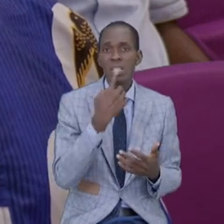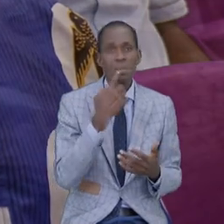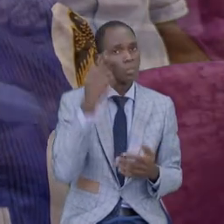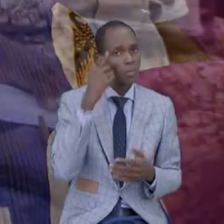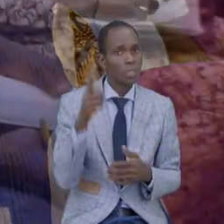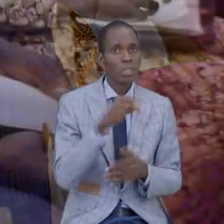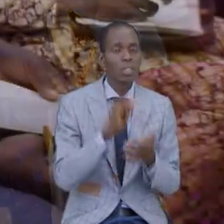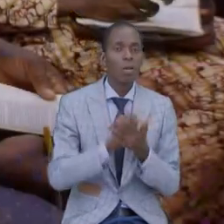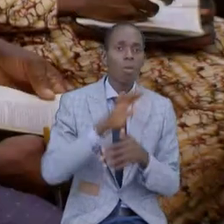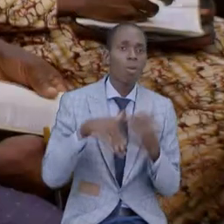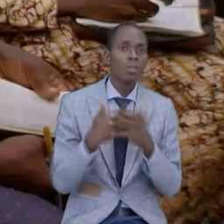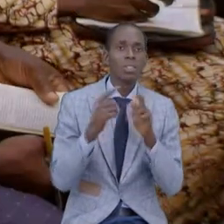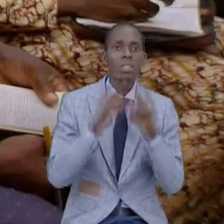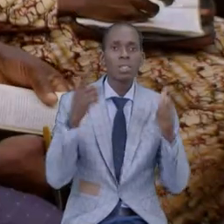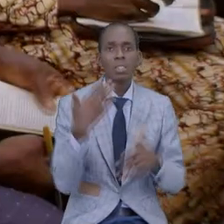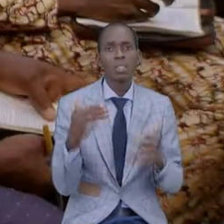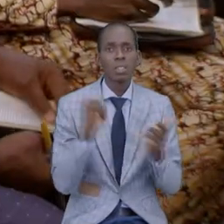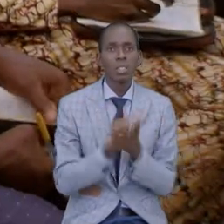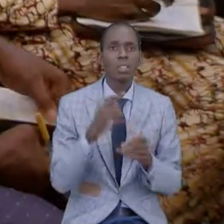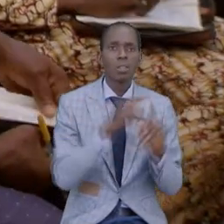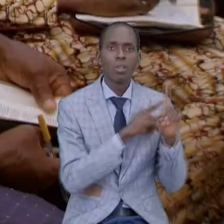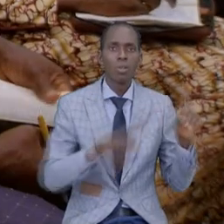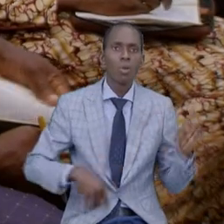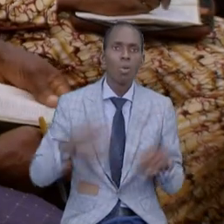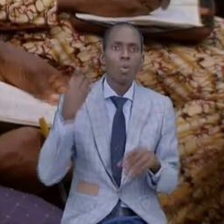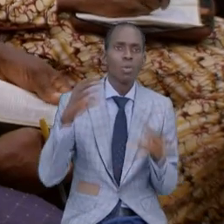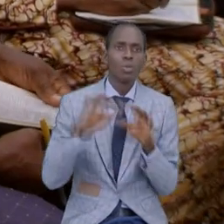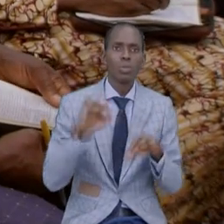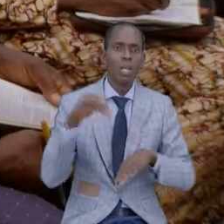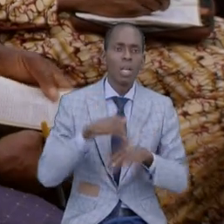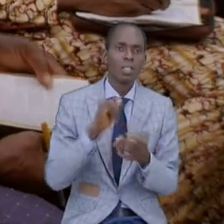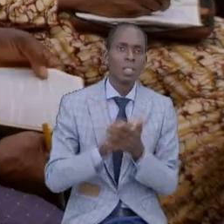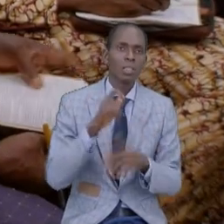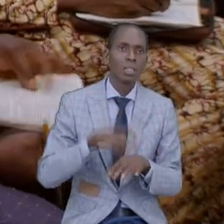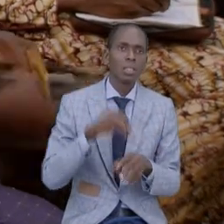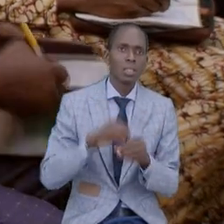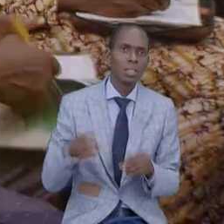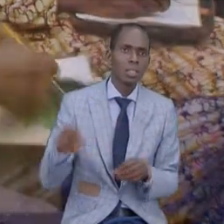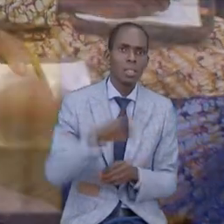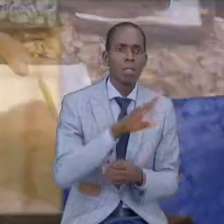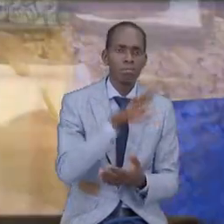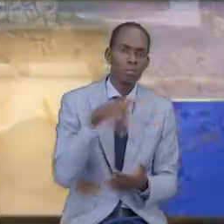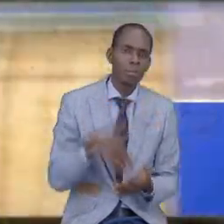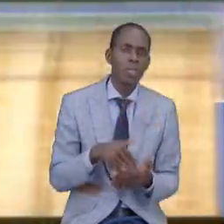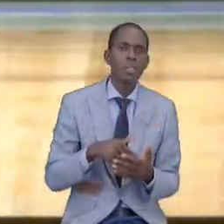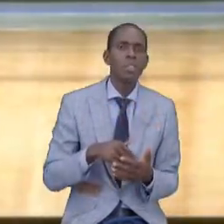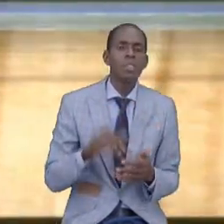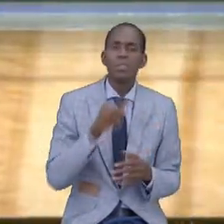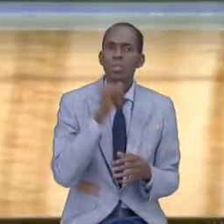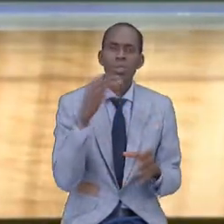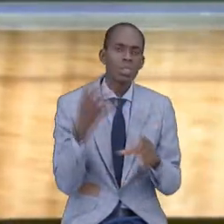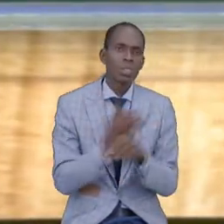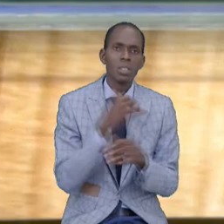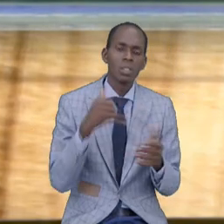the Lord was doing at that time in their midst, they didn't take it to